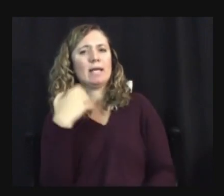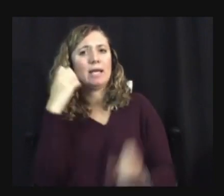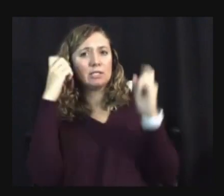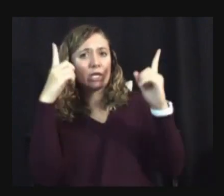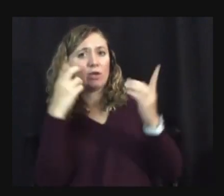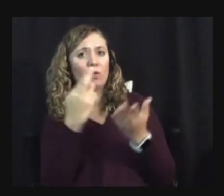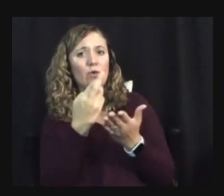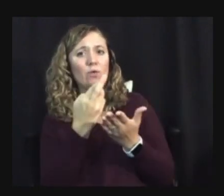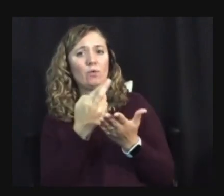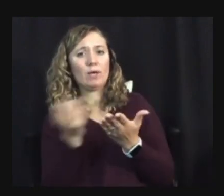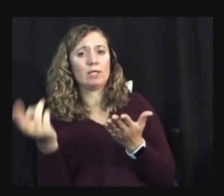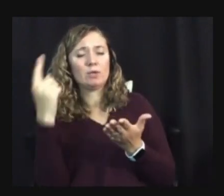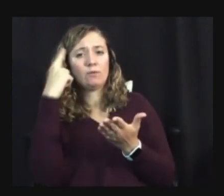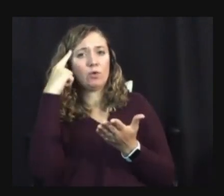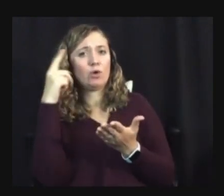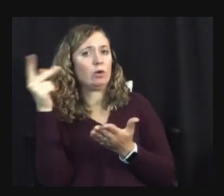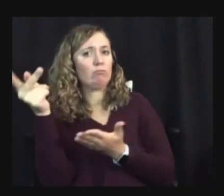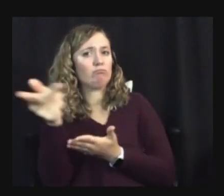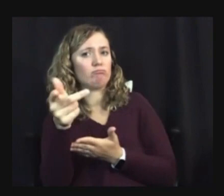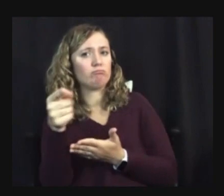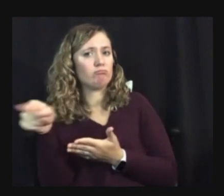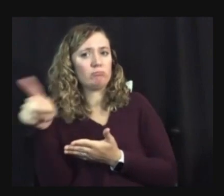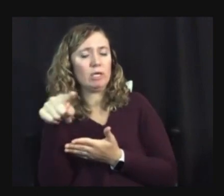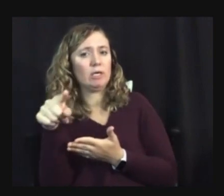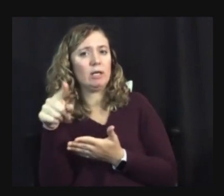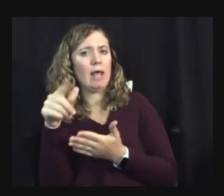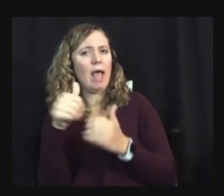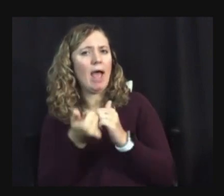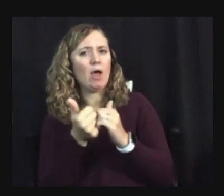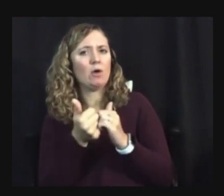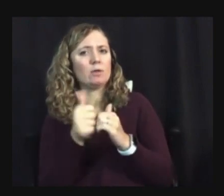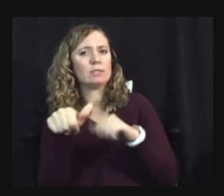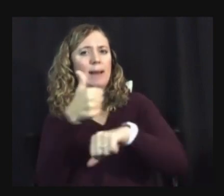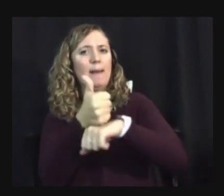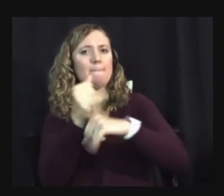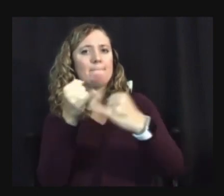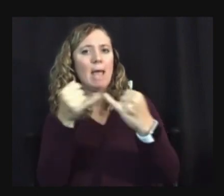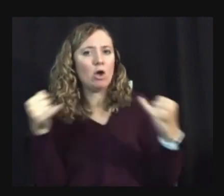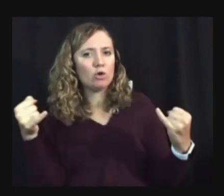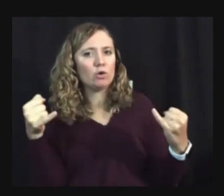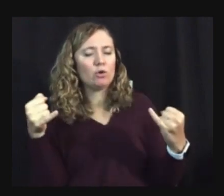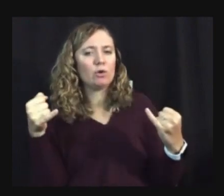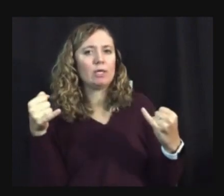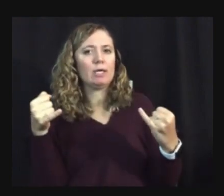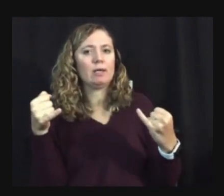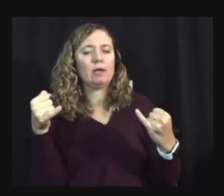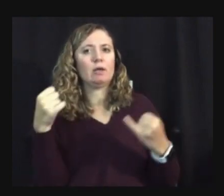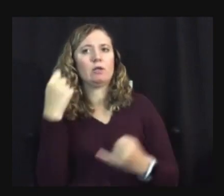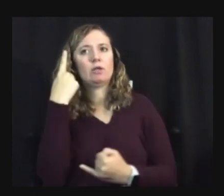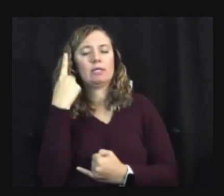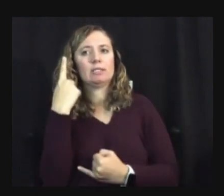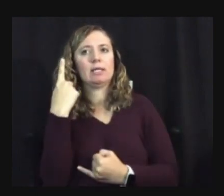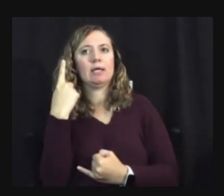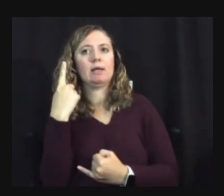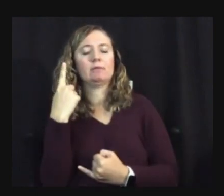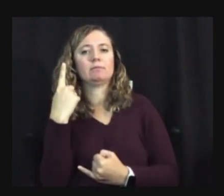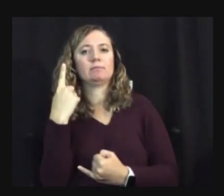these types of individuals on how to set boundaries and understand the power of consent, etc.?